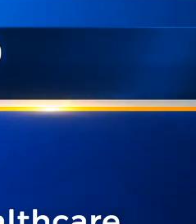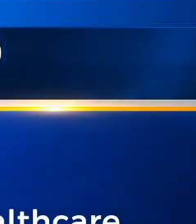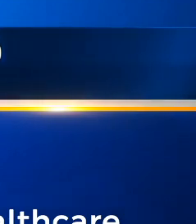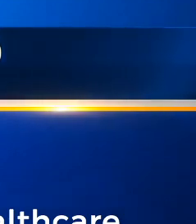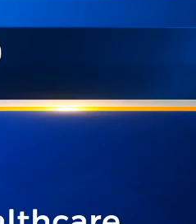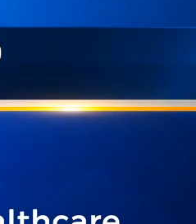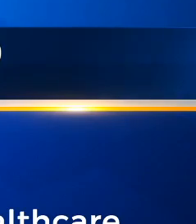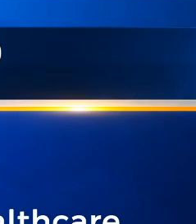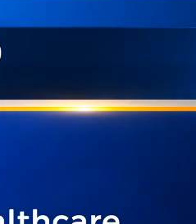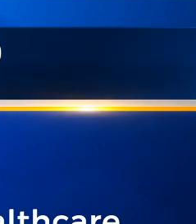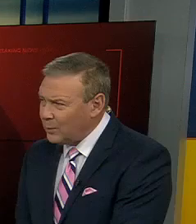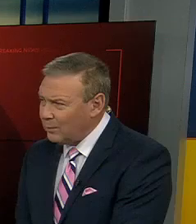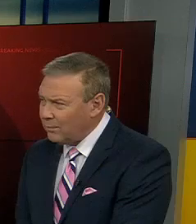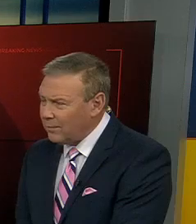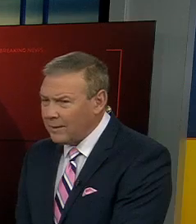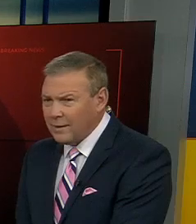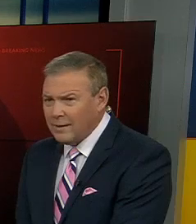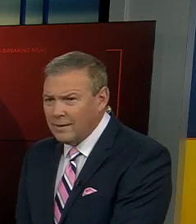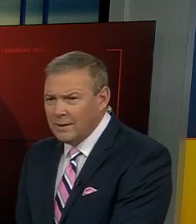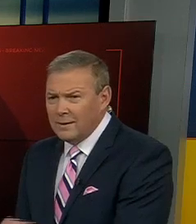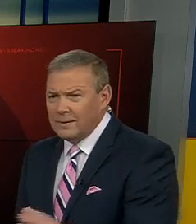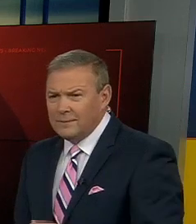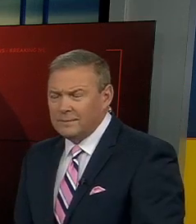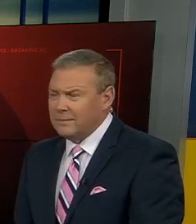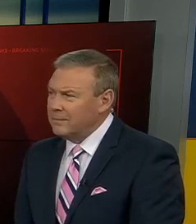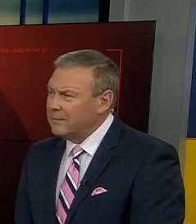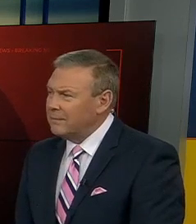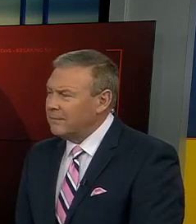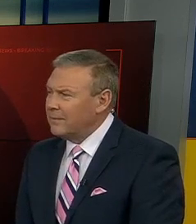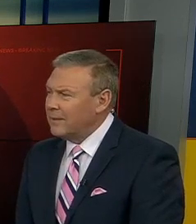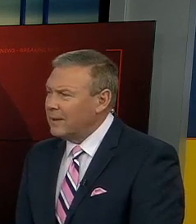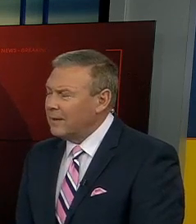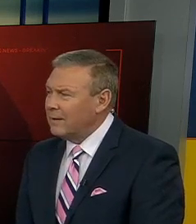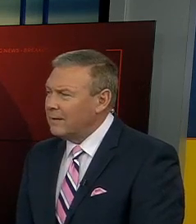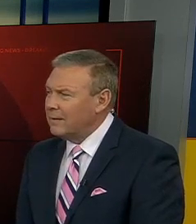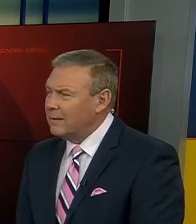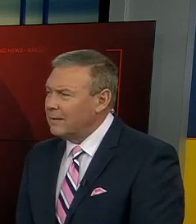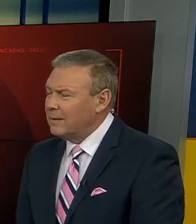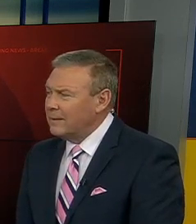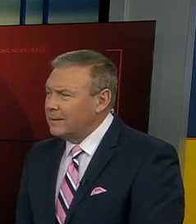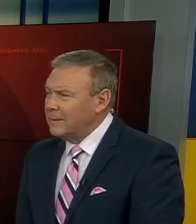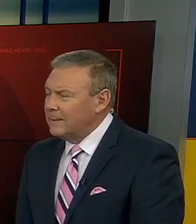making a difference right now. And looking at some of those numbers, the governor is saying that, you know what, no matter